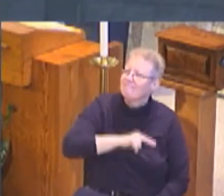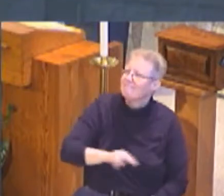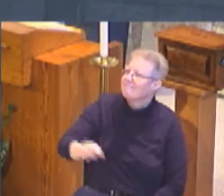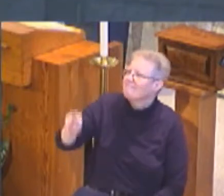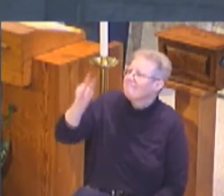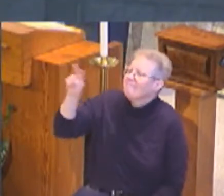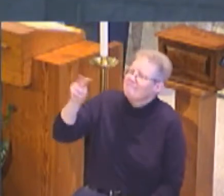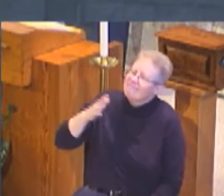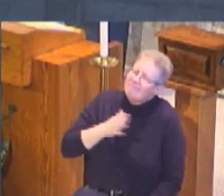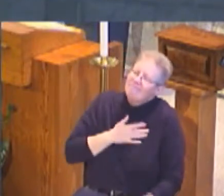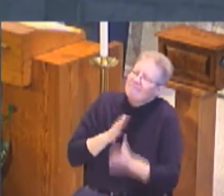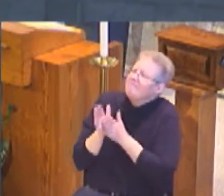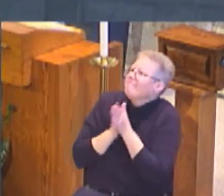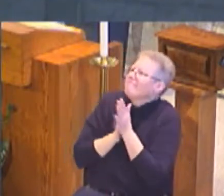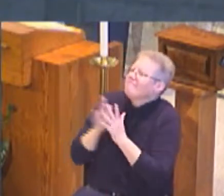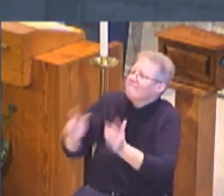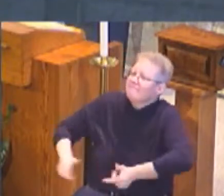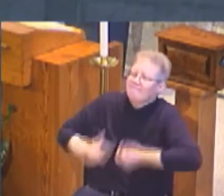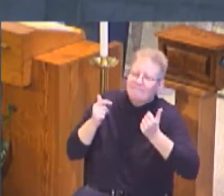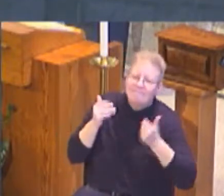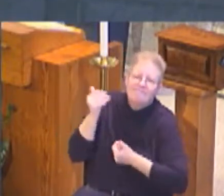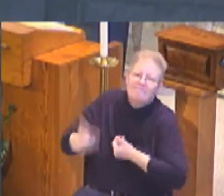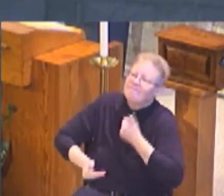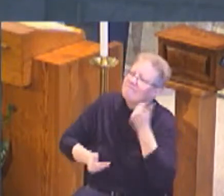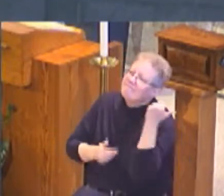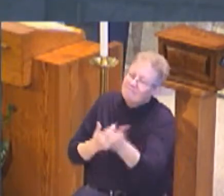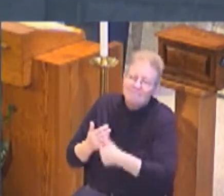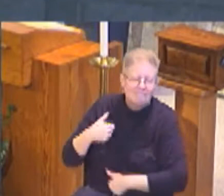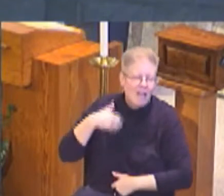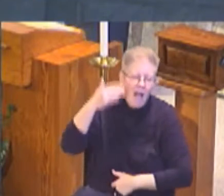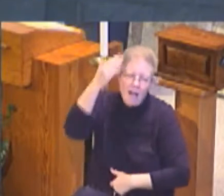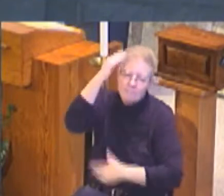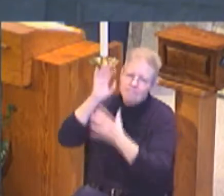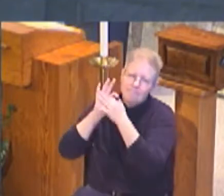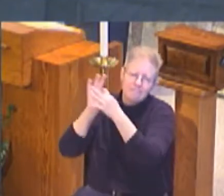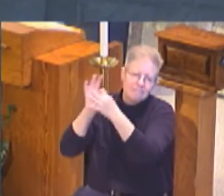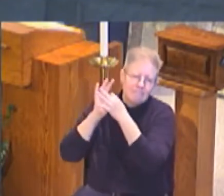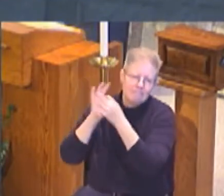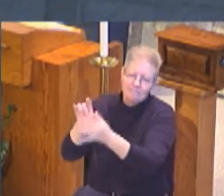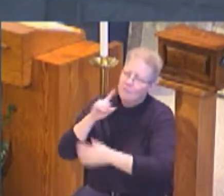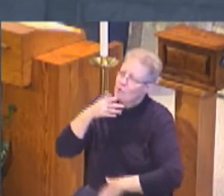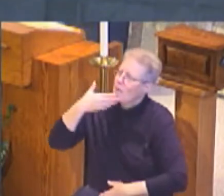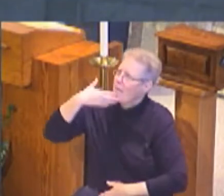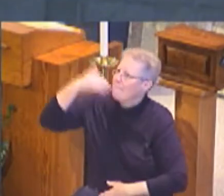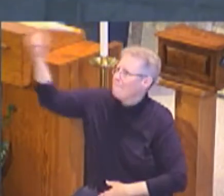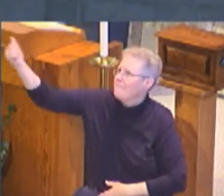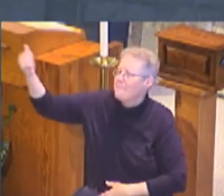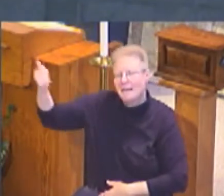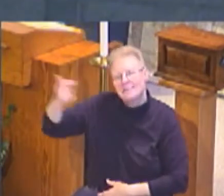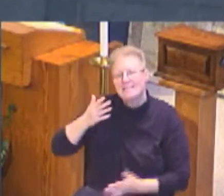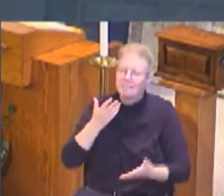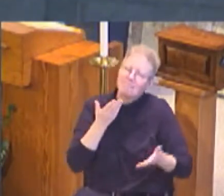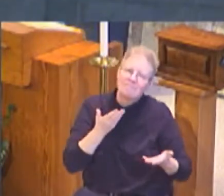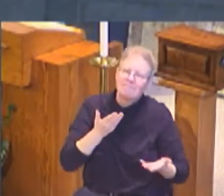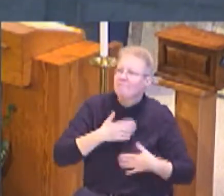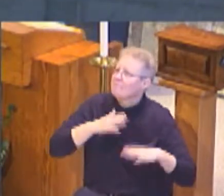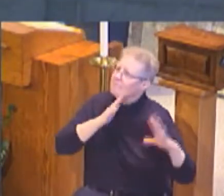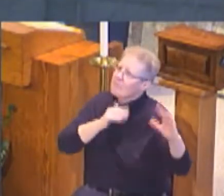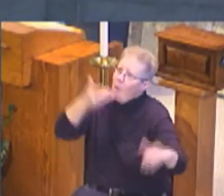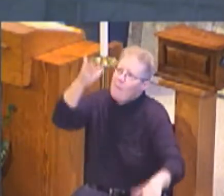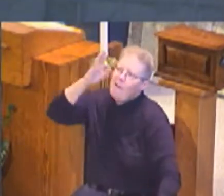my might. I know being near you is the best. Love God and your neighbor, be at rest.